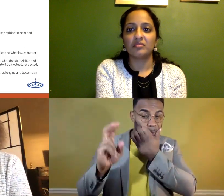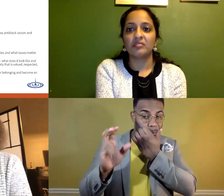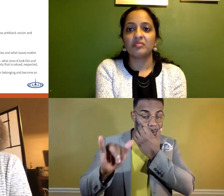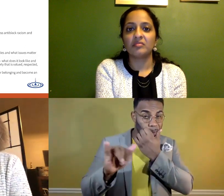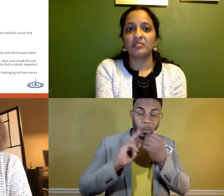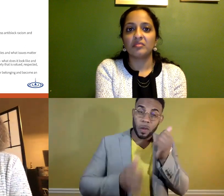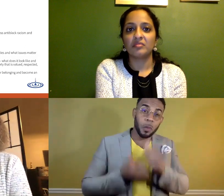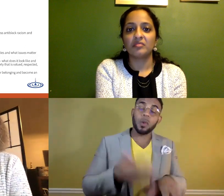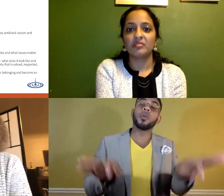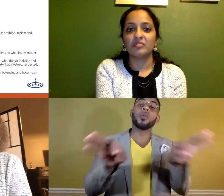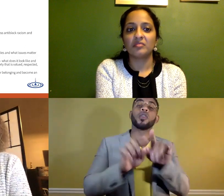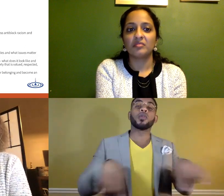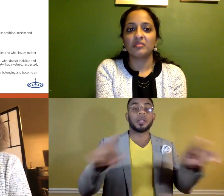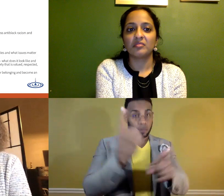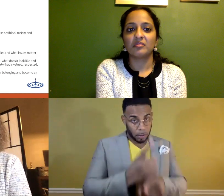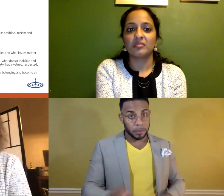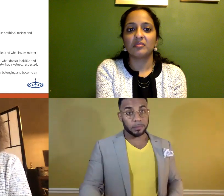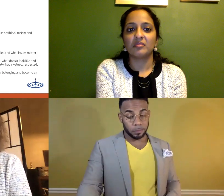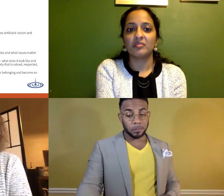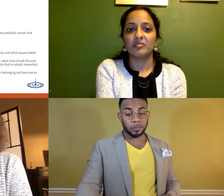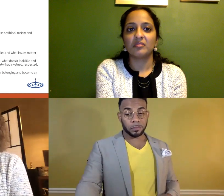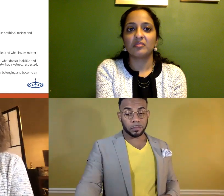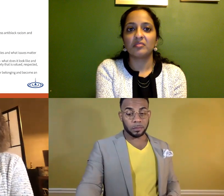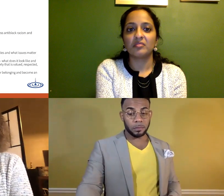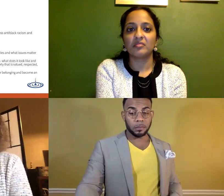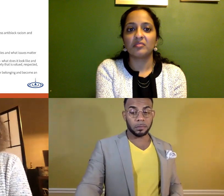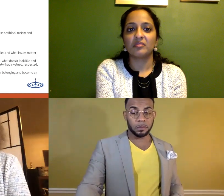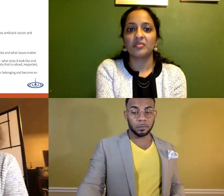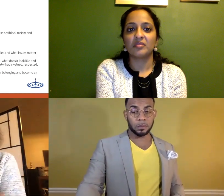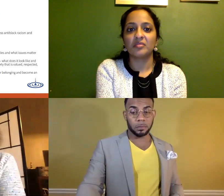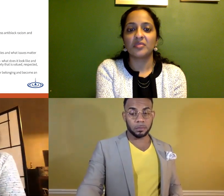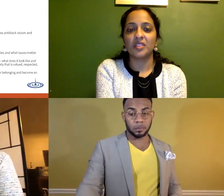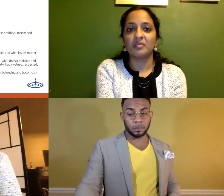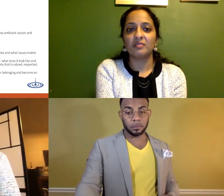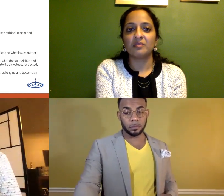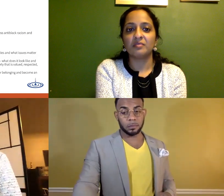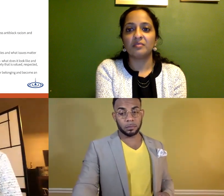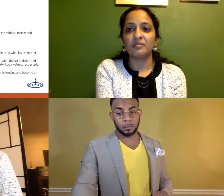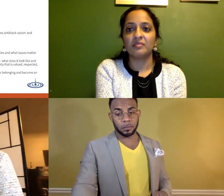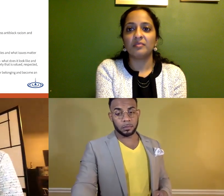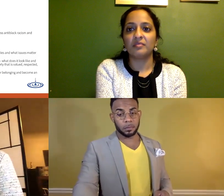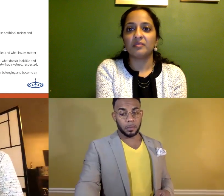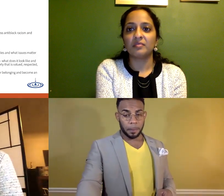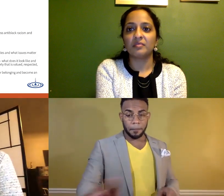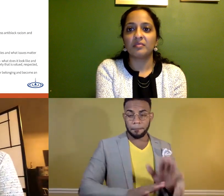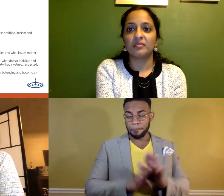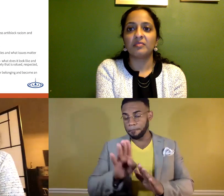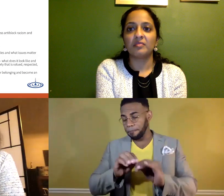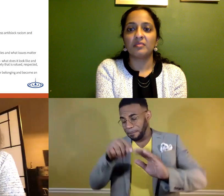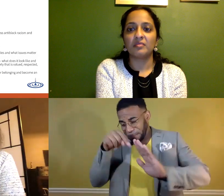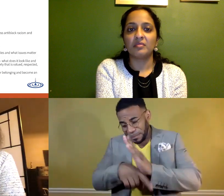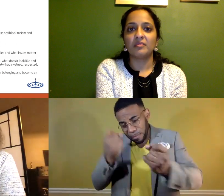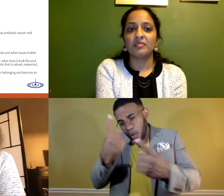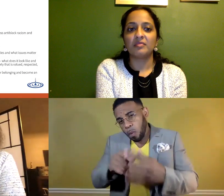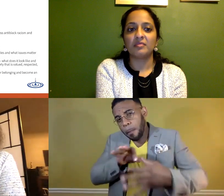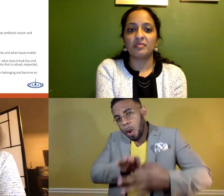are most important to them, right? That matter most to them. And to develop a deeper understanding of what